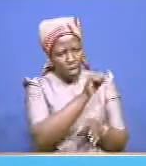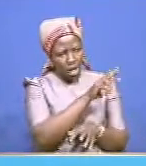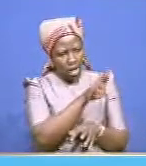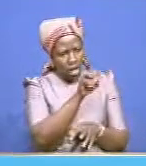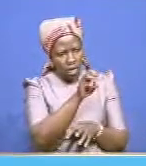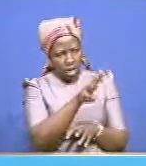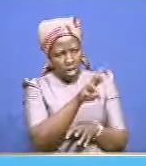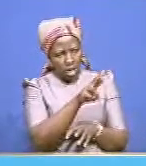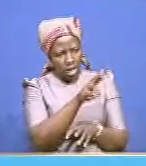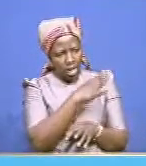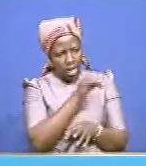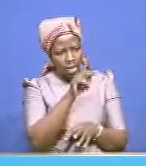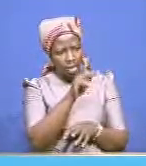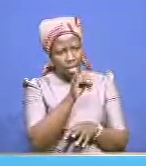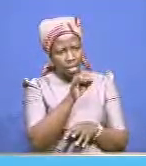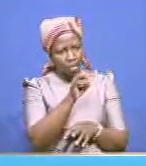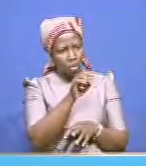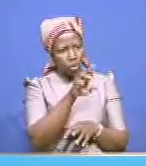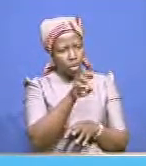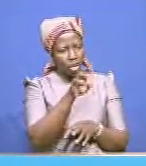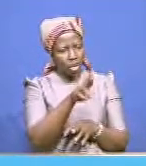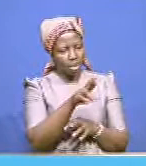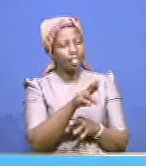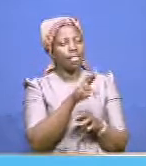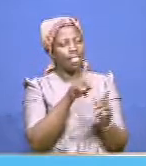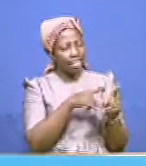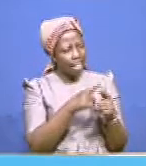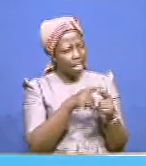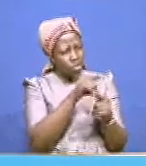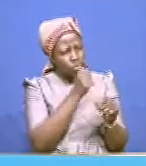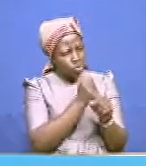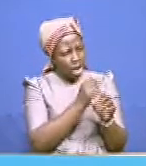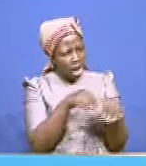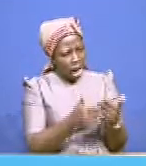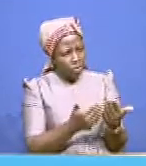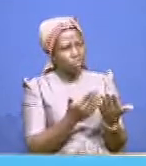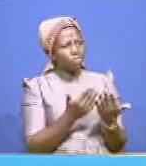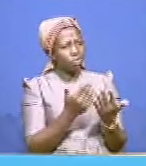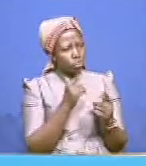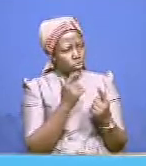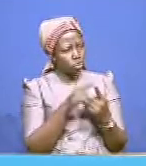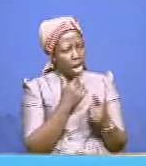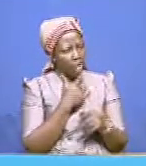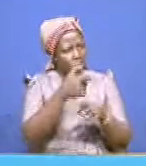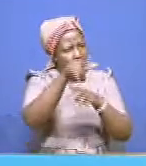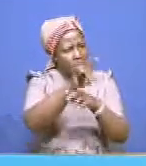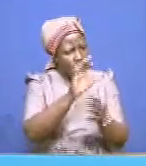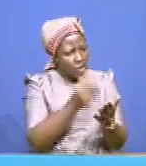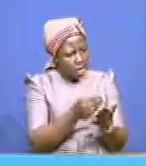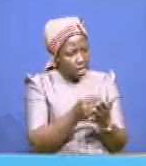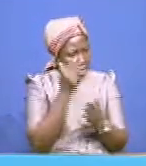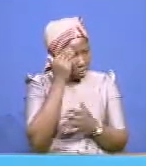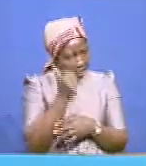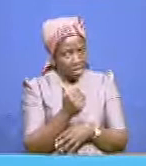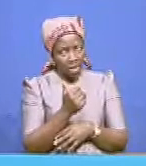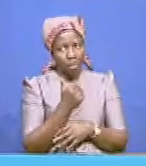these to at least make sure that you have increased revenue, of course? Yes. If there's increased revenue, of course, there's more